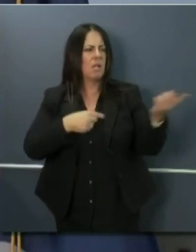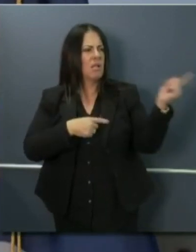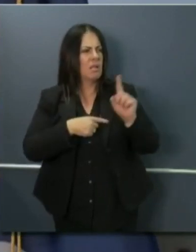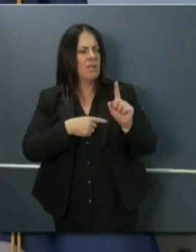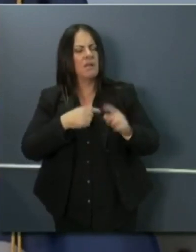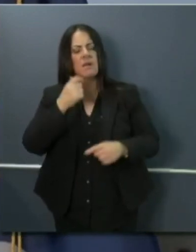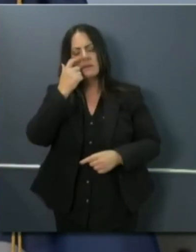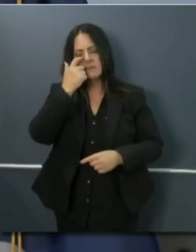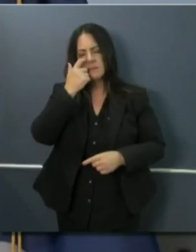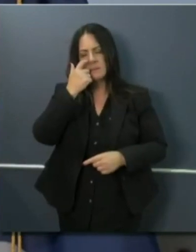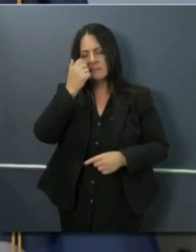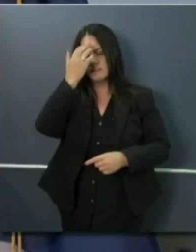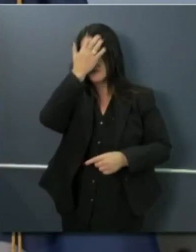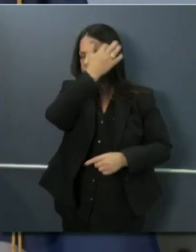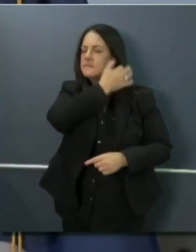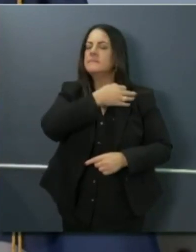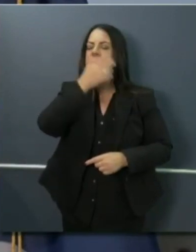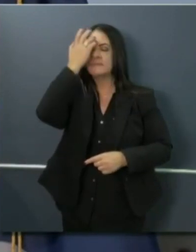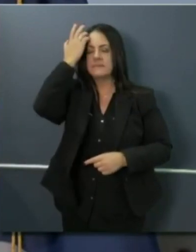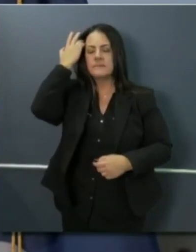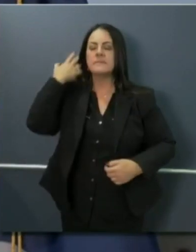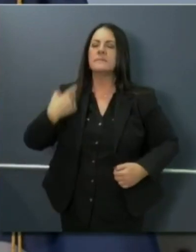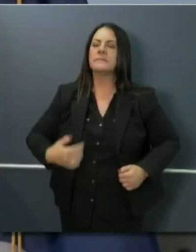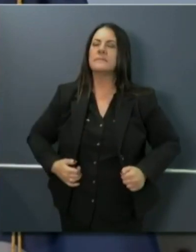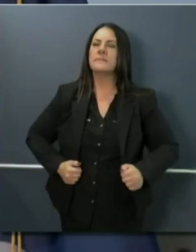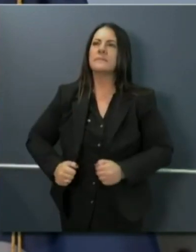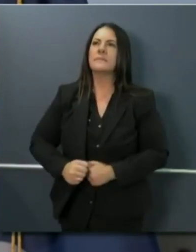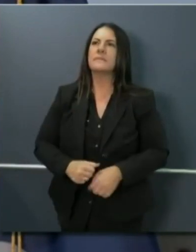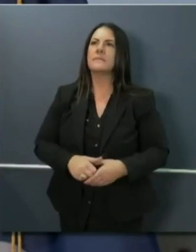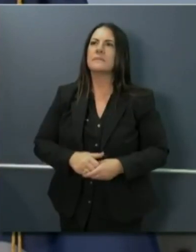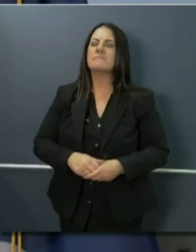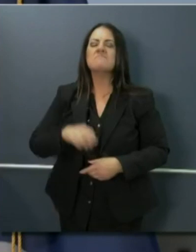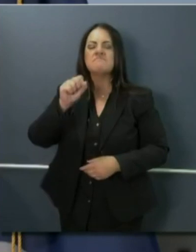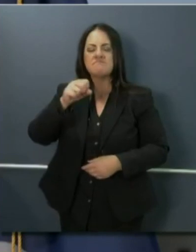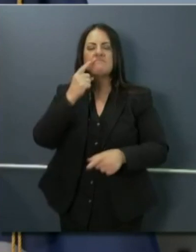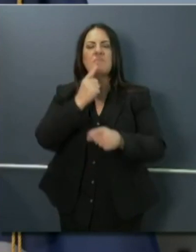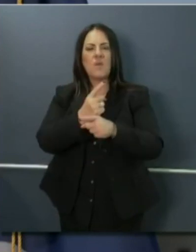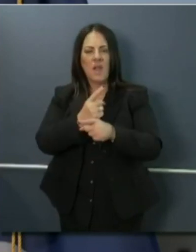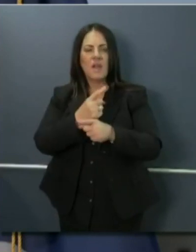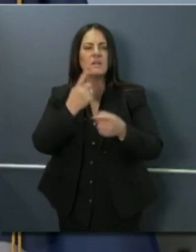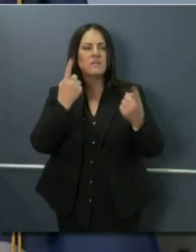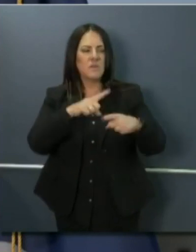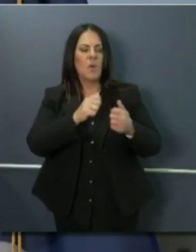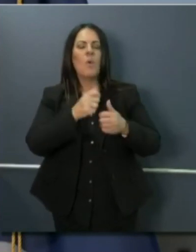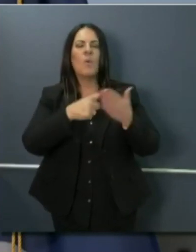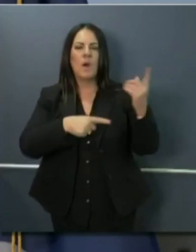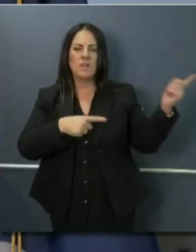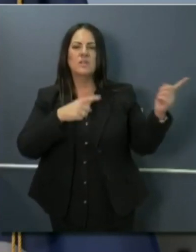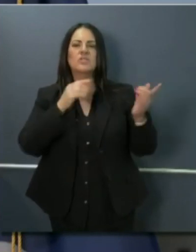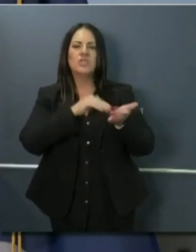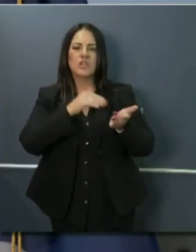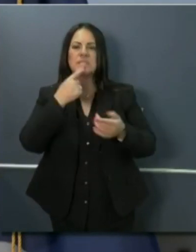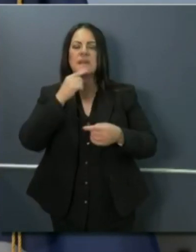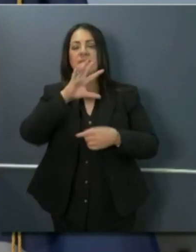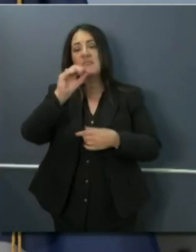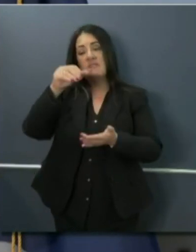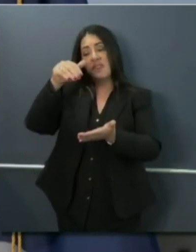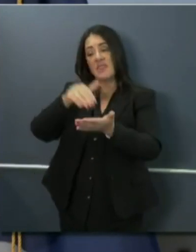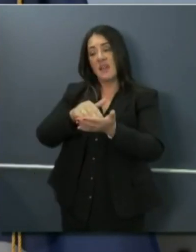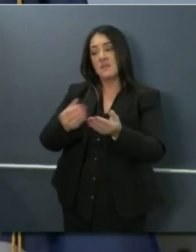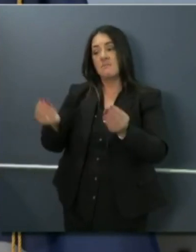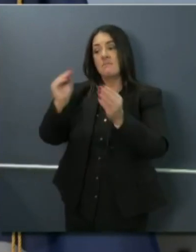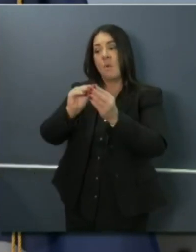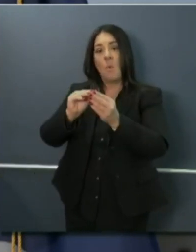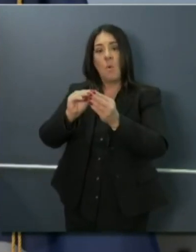Sure, I'll come back to a number that the governor uses frequently, which is our 50,000 additional beds. That number is based